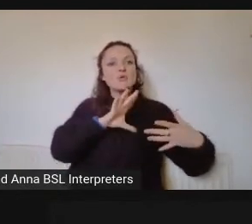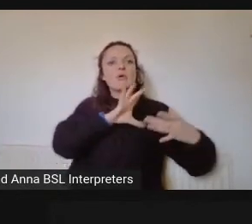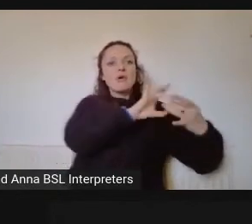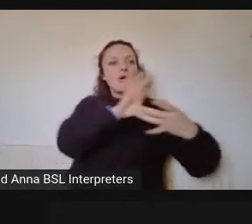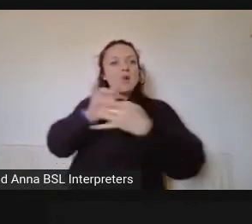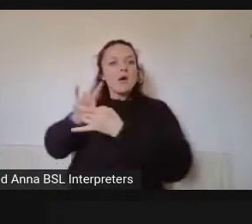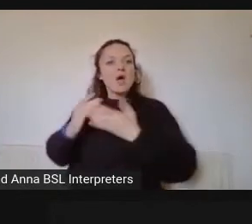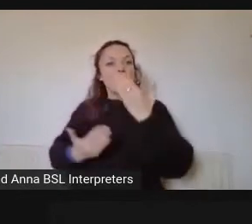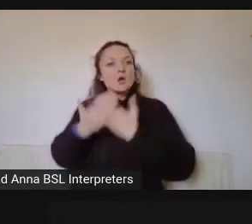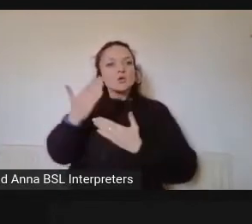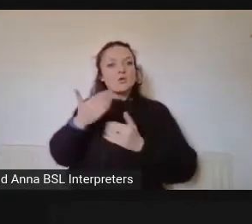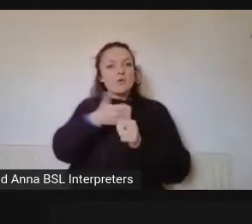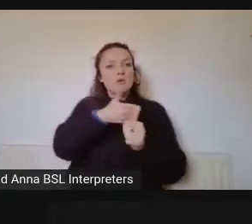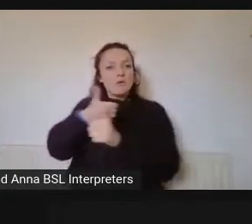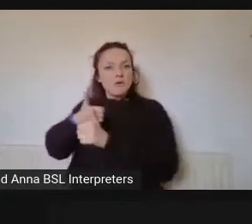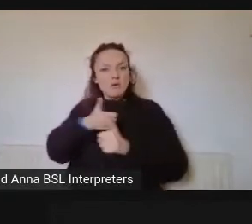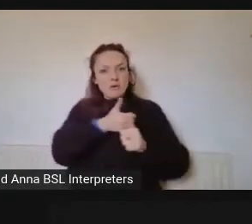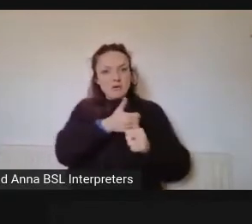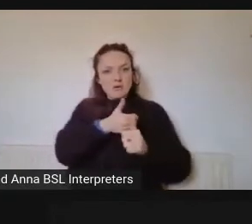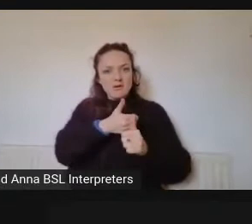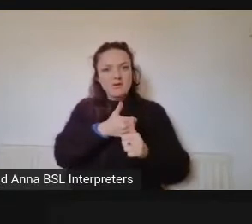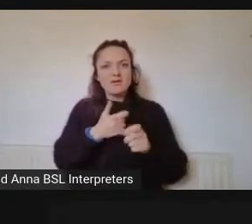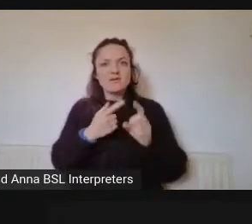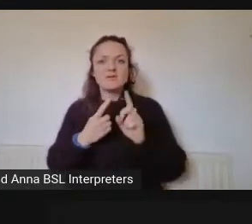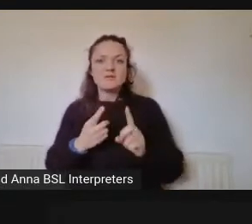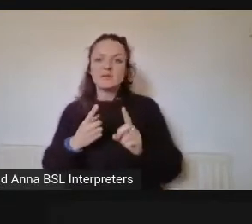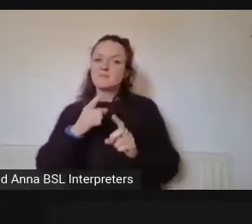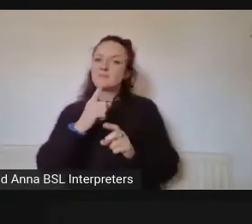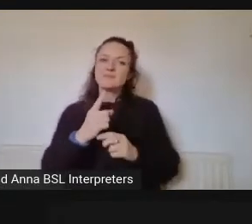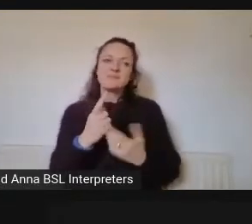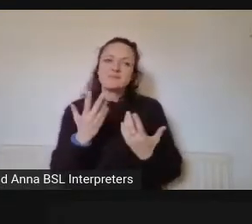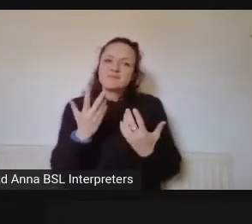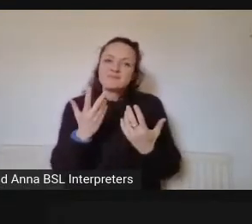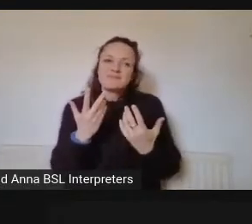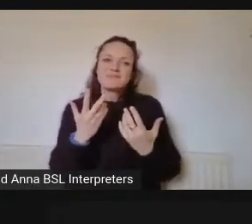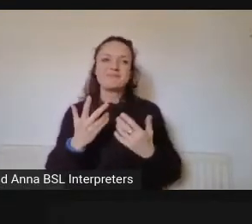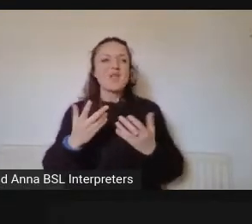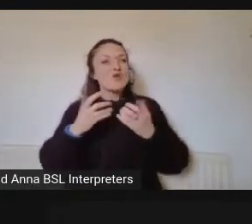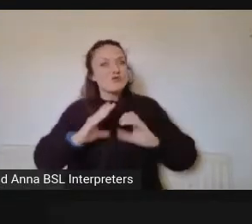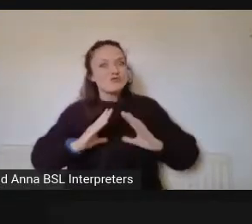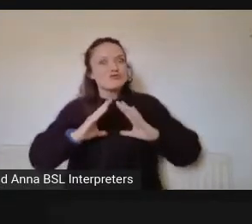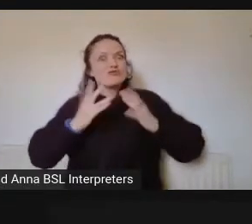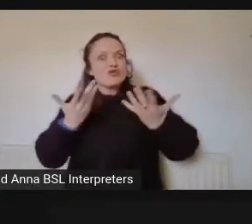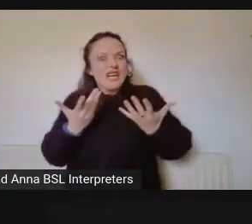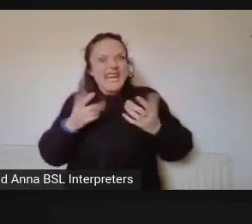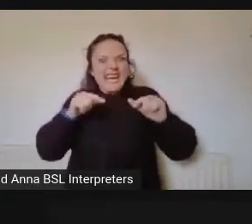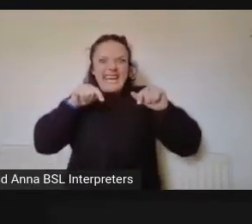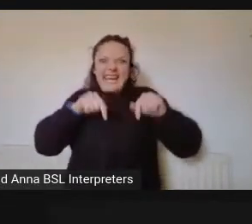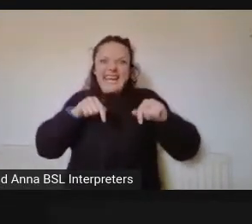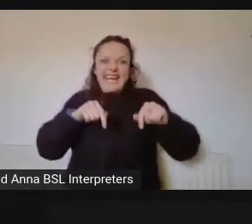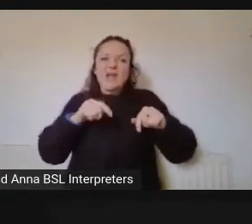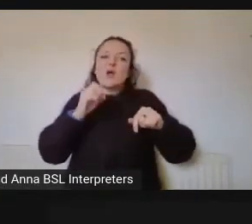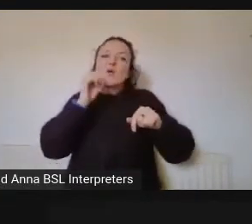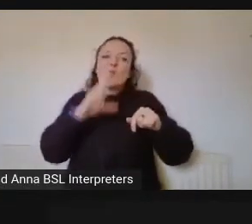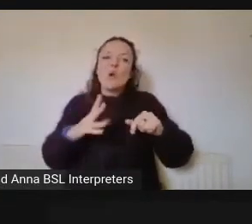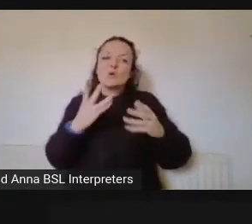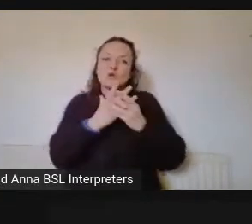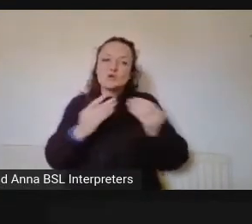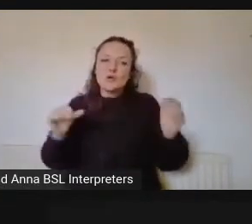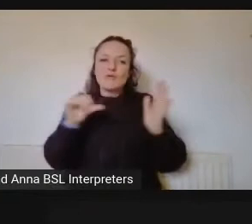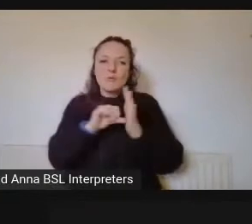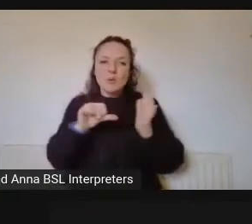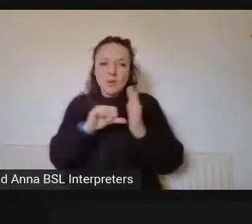never going to give anything for free. Philanthropy is never going to solve our problems, right? So it for them is